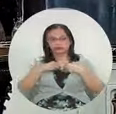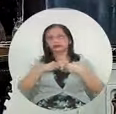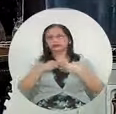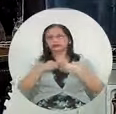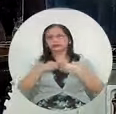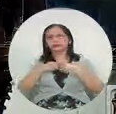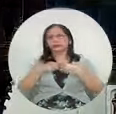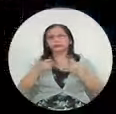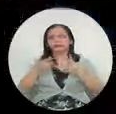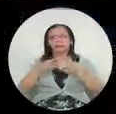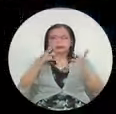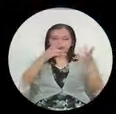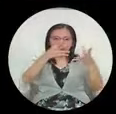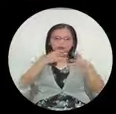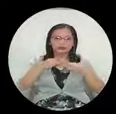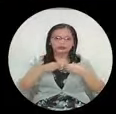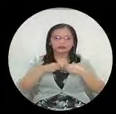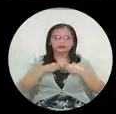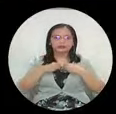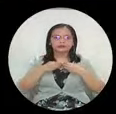them which are sanctified.